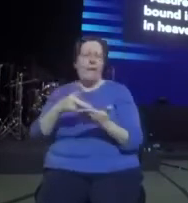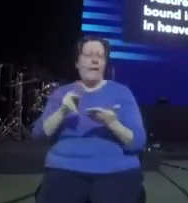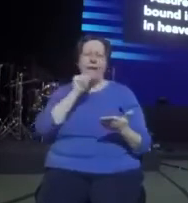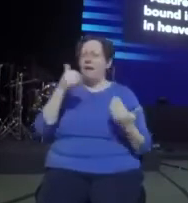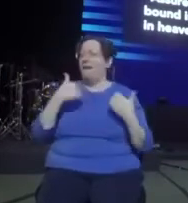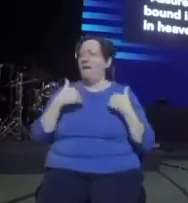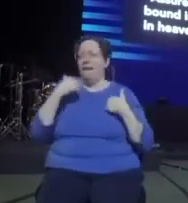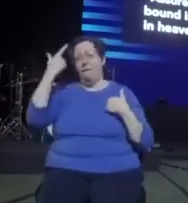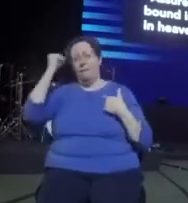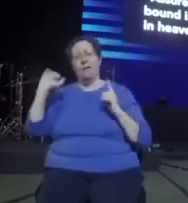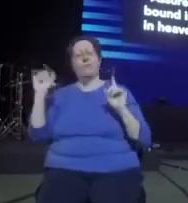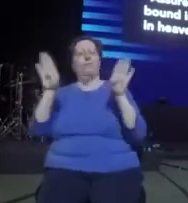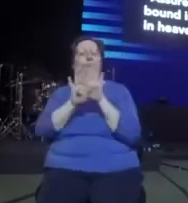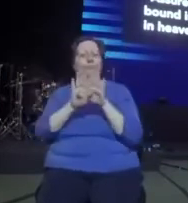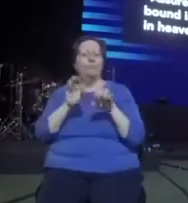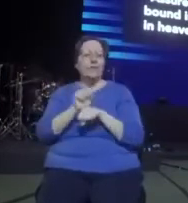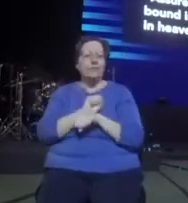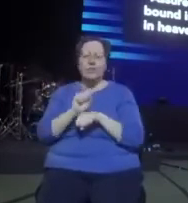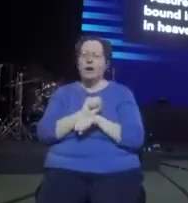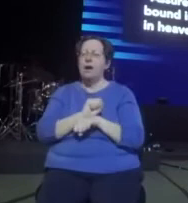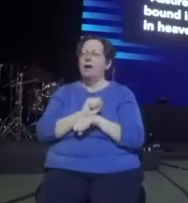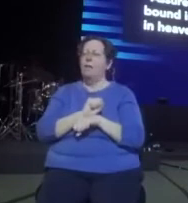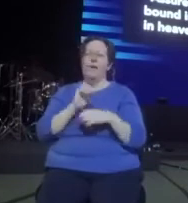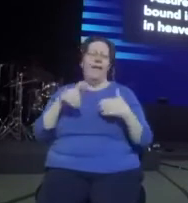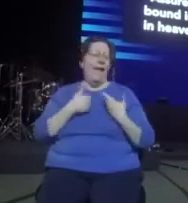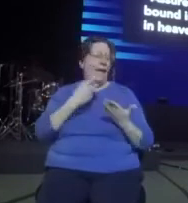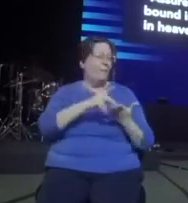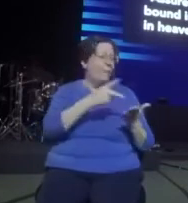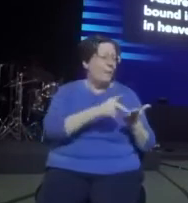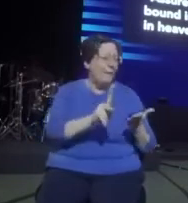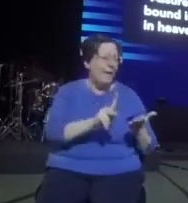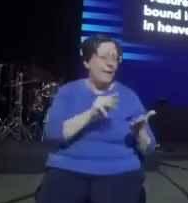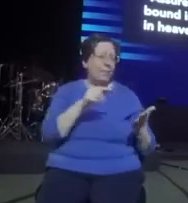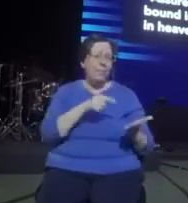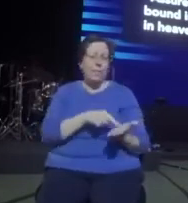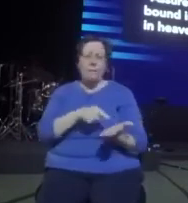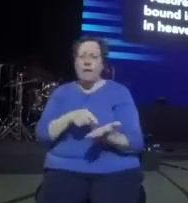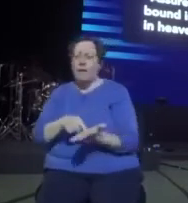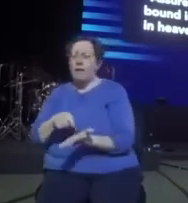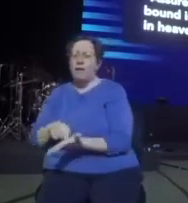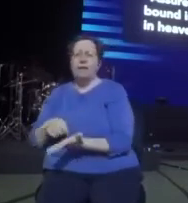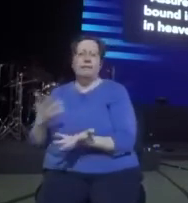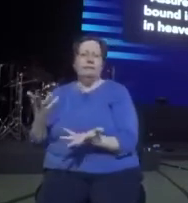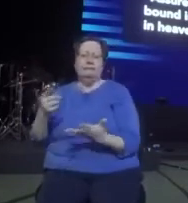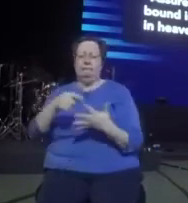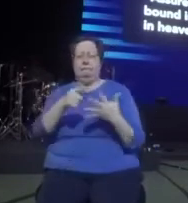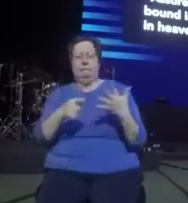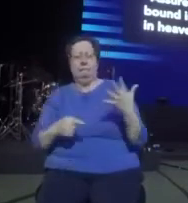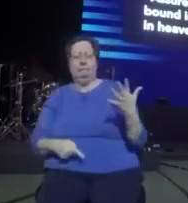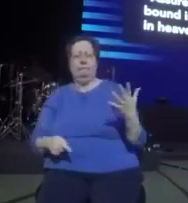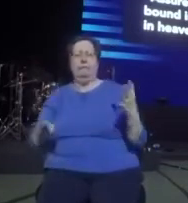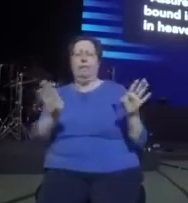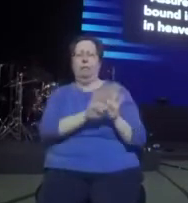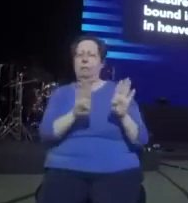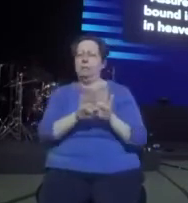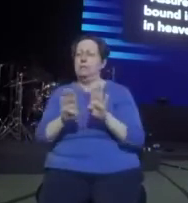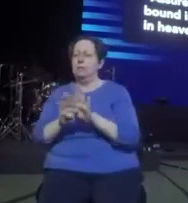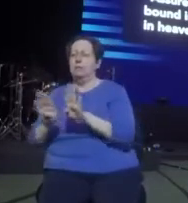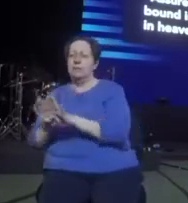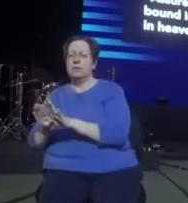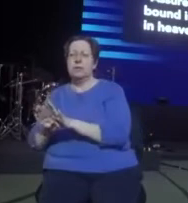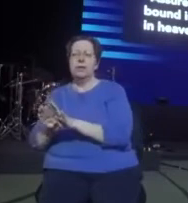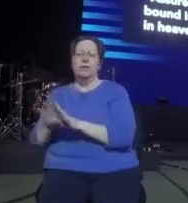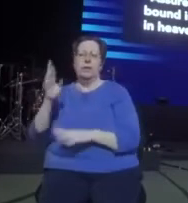a while. How are you going to make your payments because you know, everything is shutting down, you're in